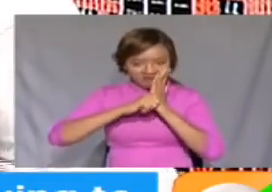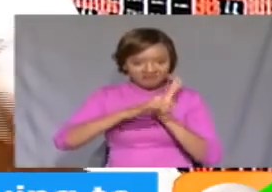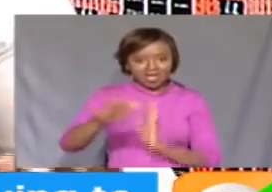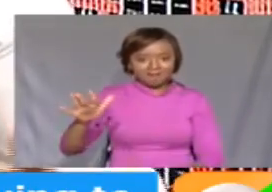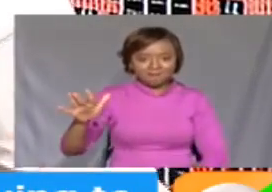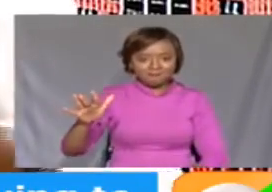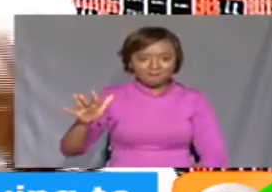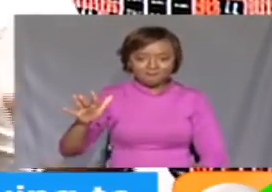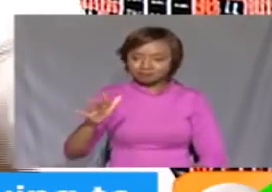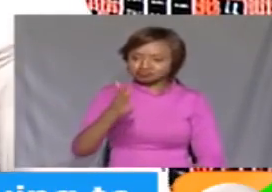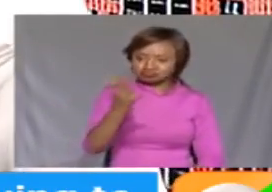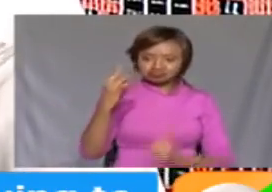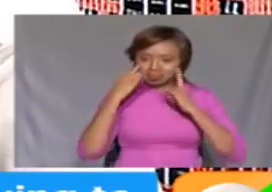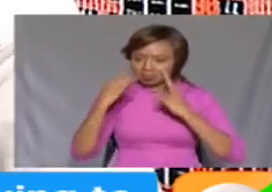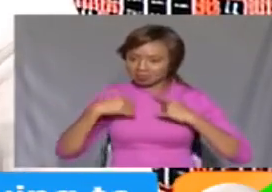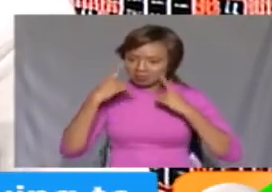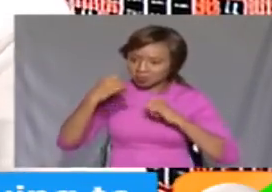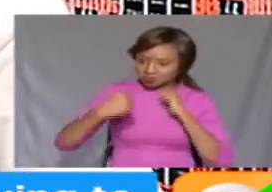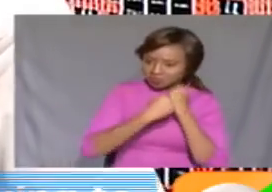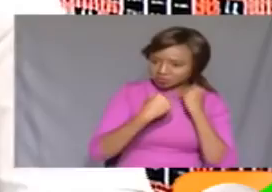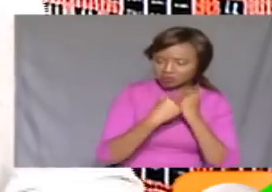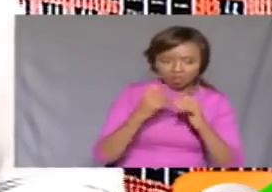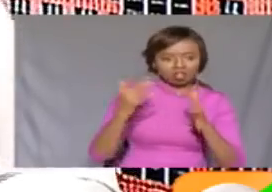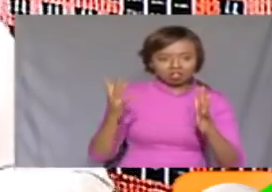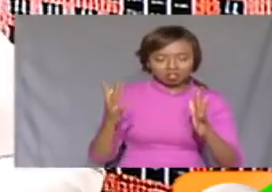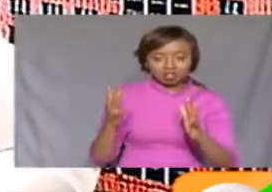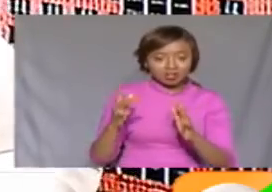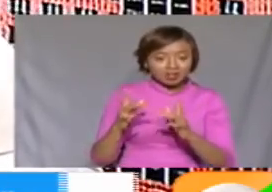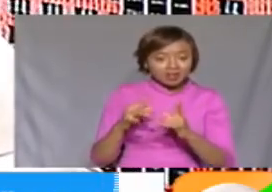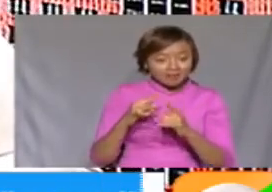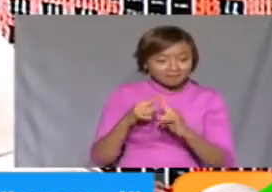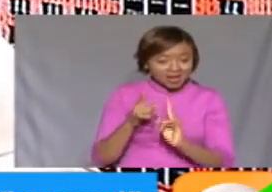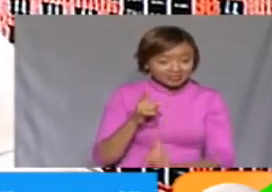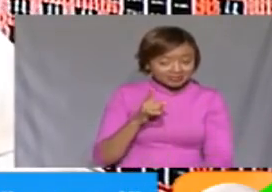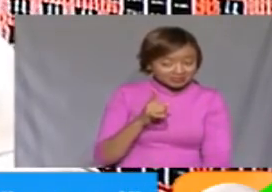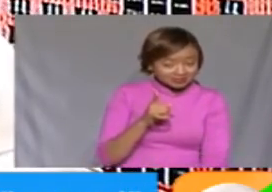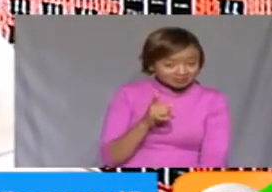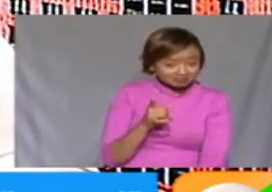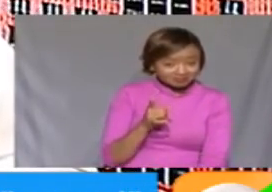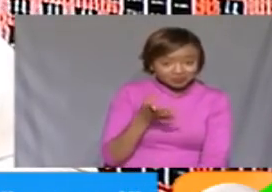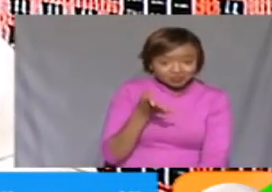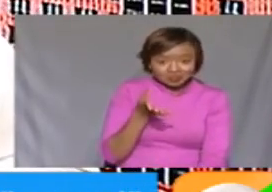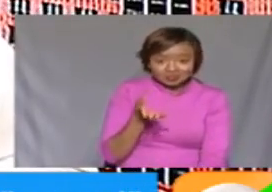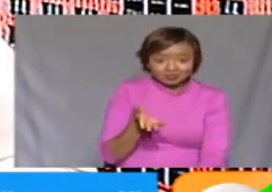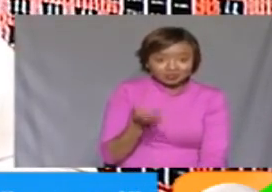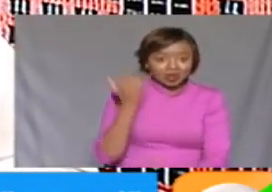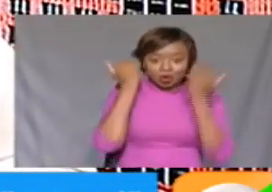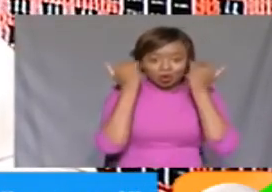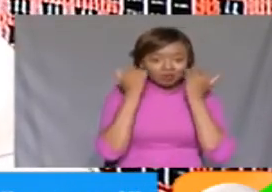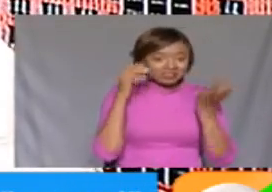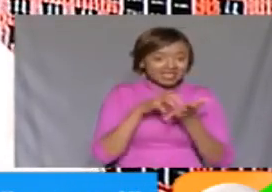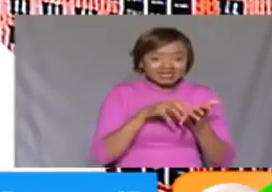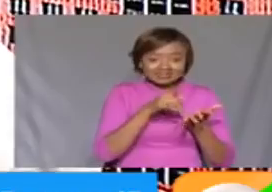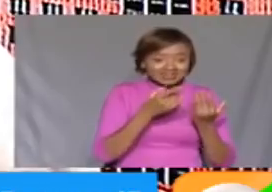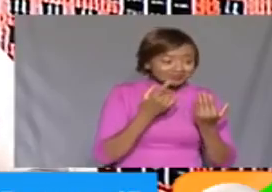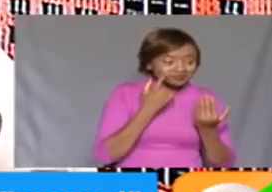the numbers that he can call out. But he's tested that, and it did not work during his court case. And